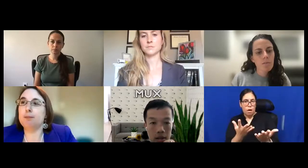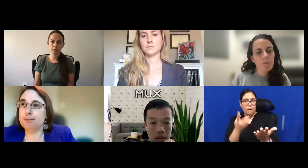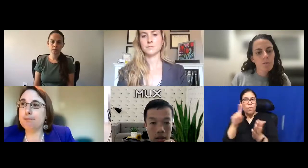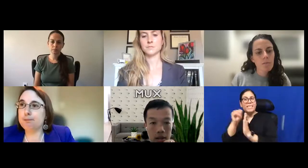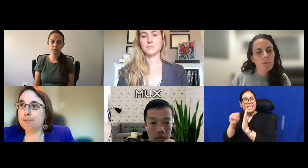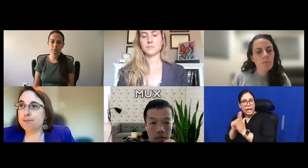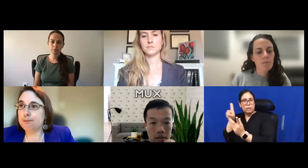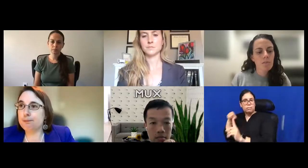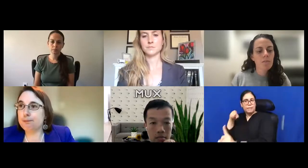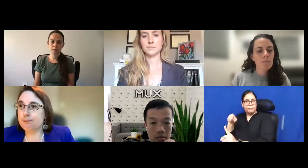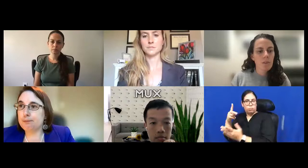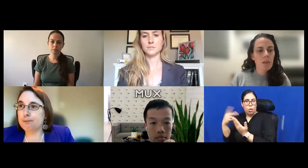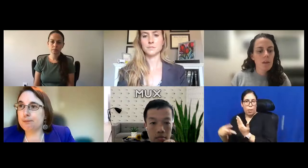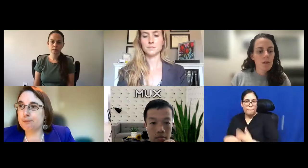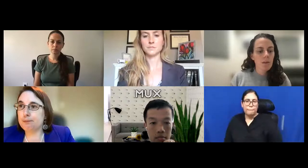program.